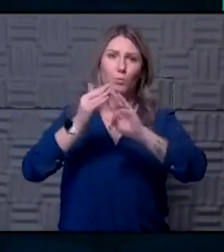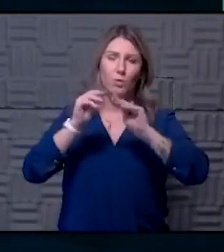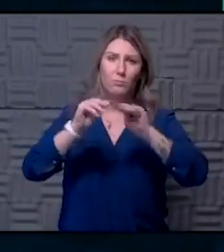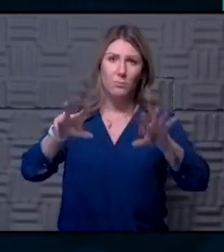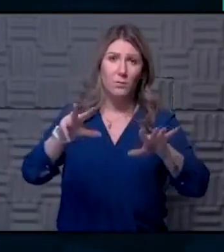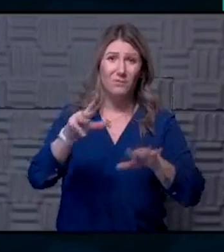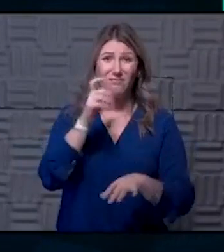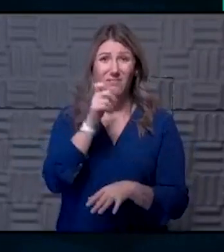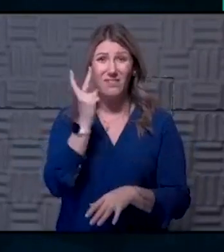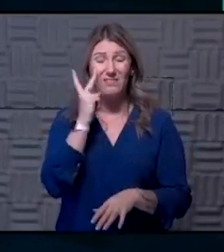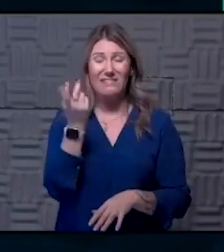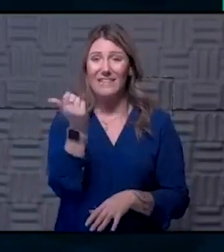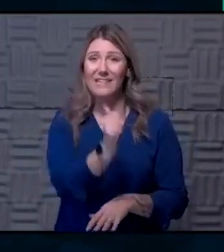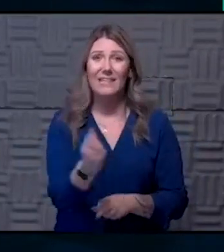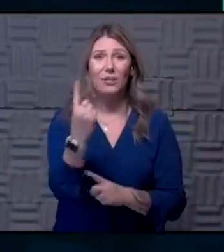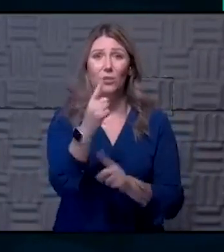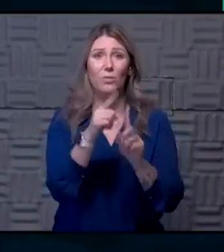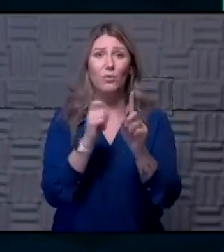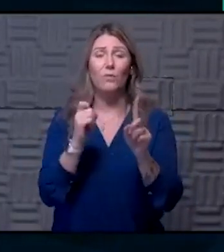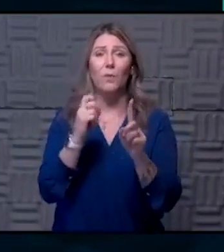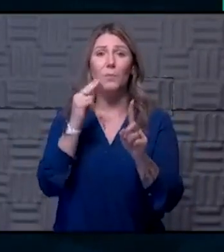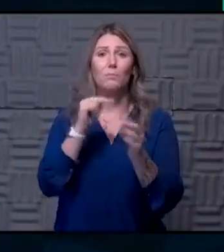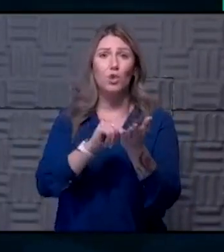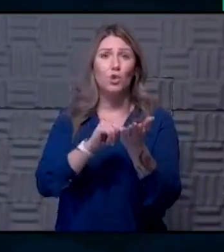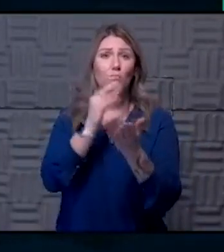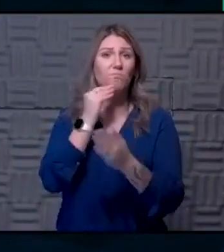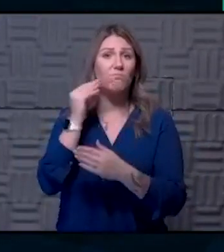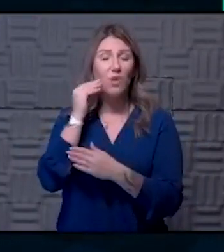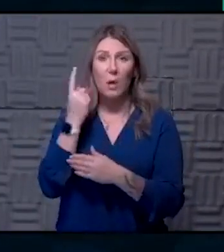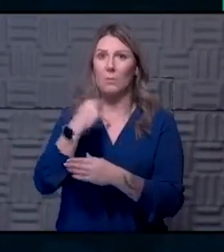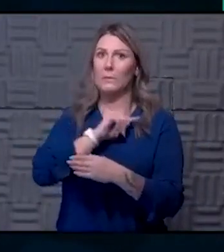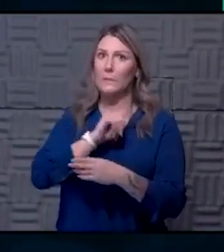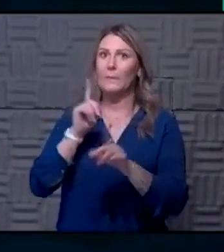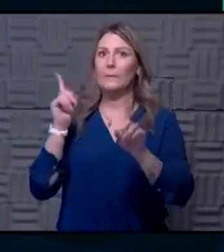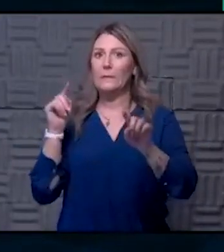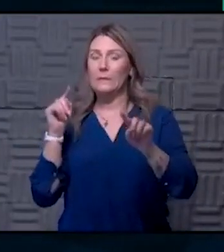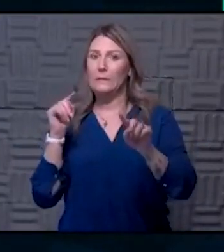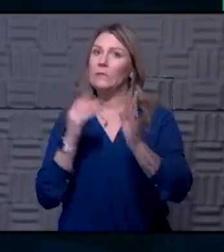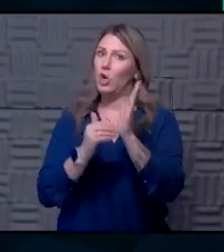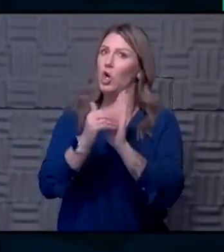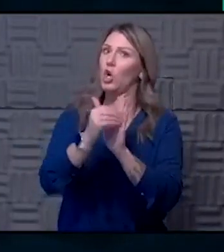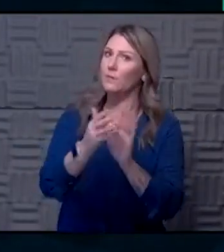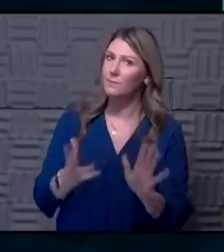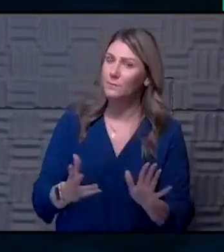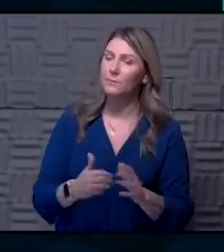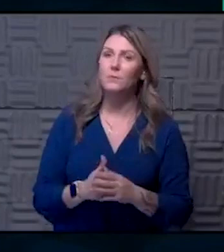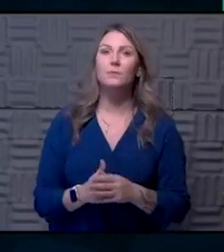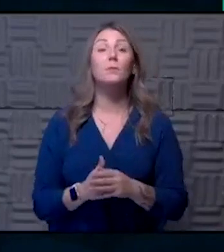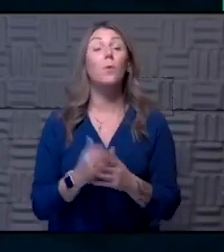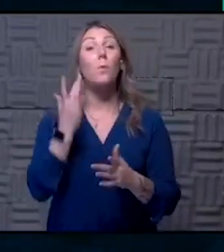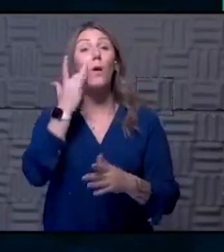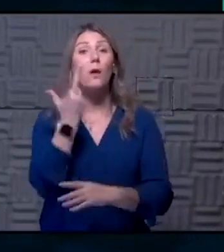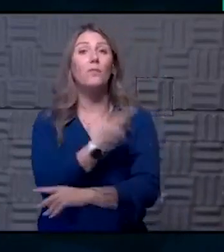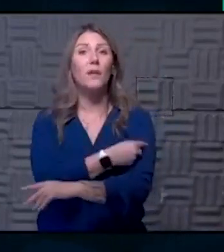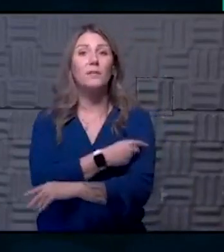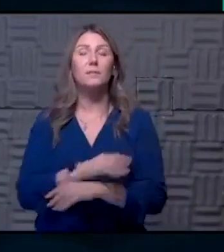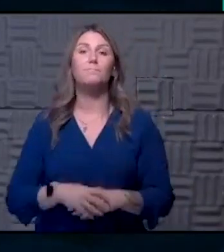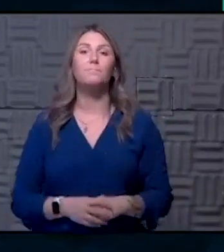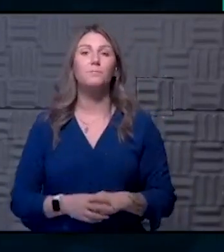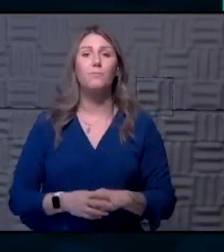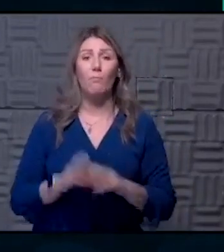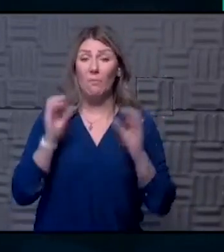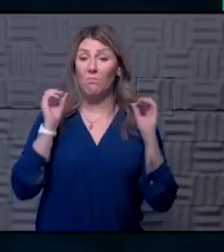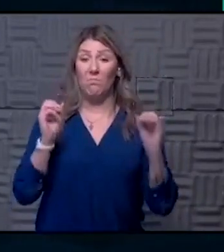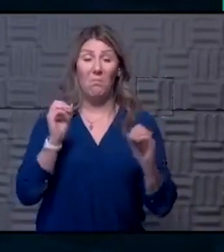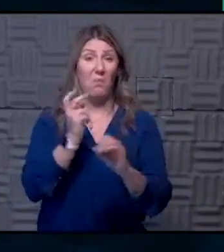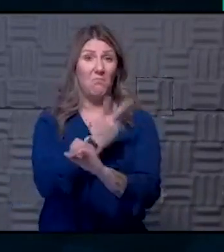have not seen anybody from the nursing homes that we used to get a lot. That's because of vaccination. So none of our patients